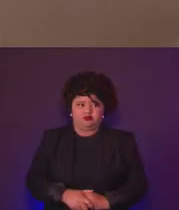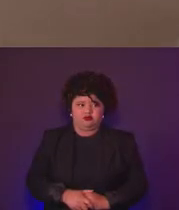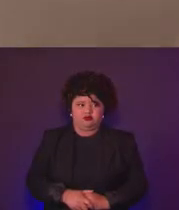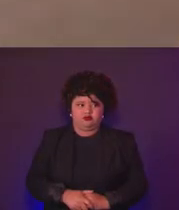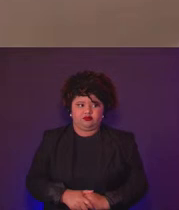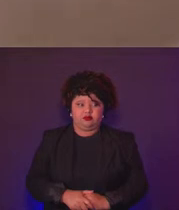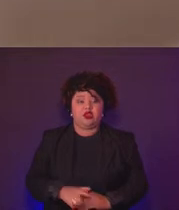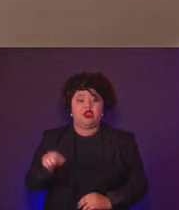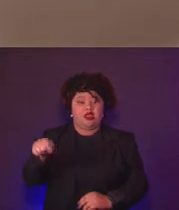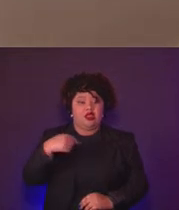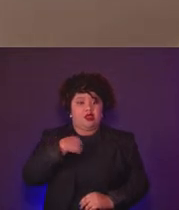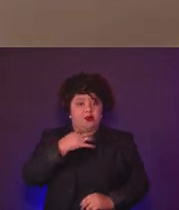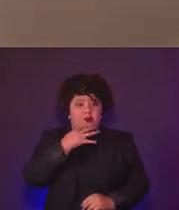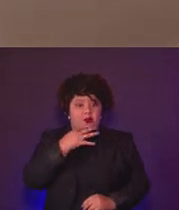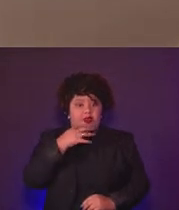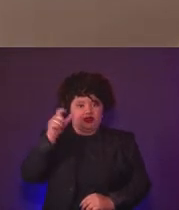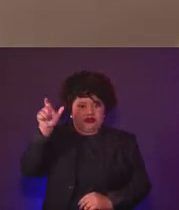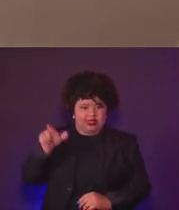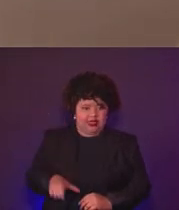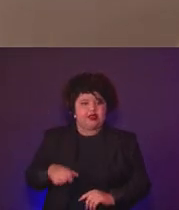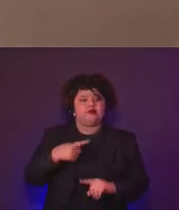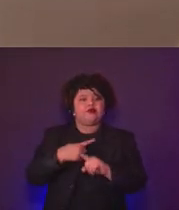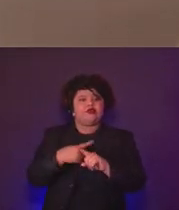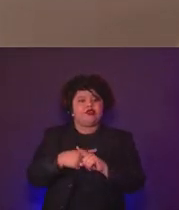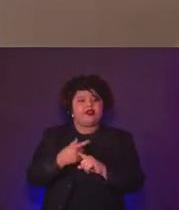in my effort to learn about data journalism. So,